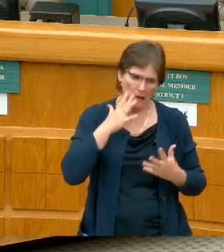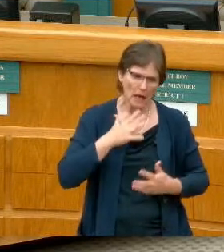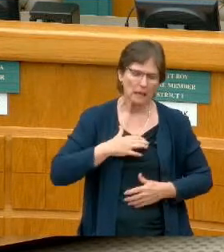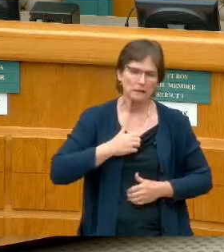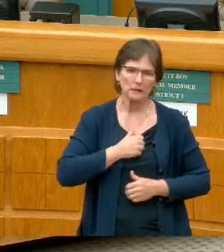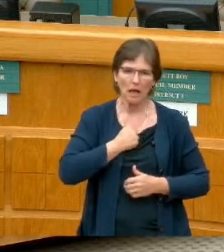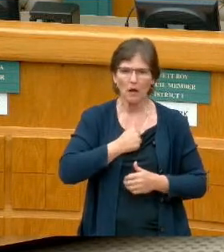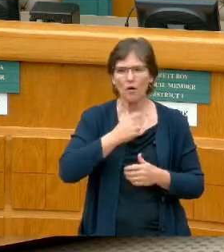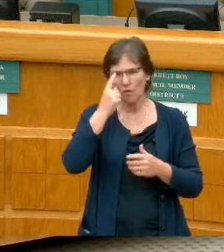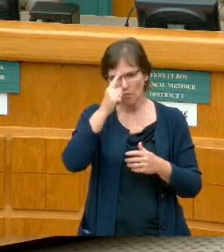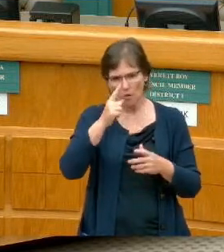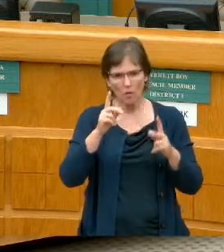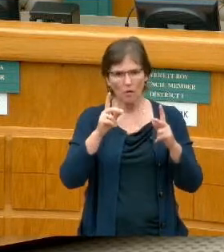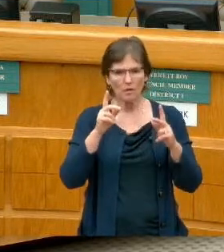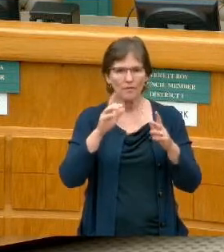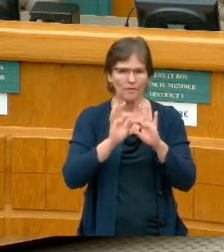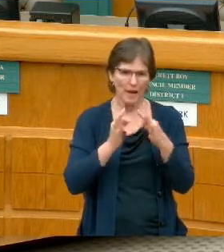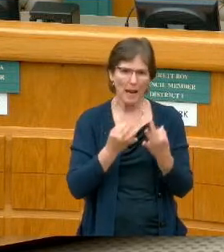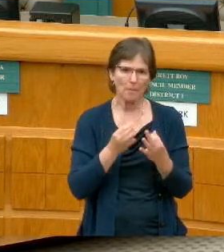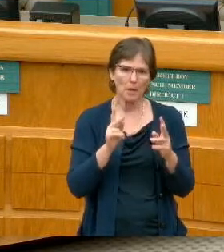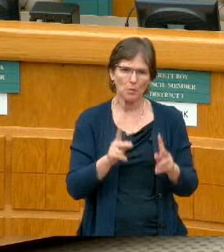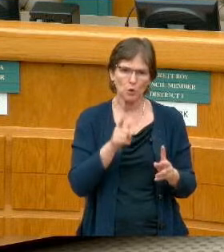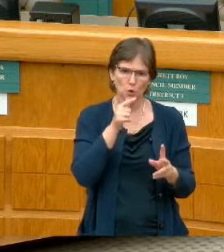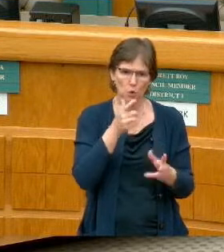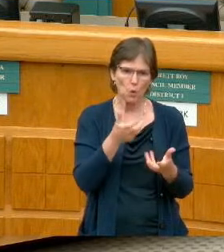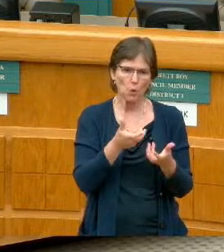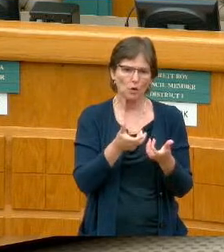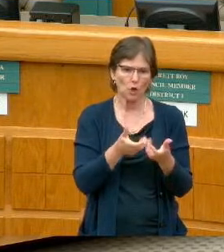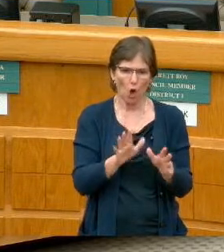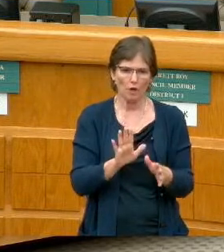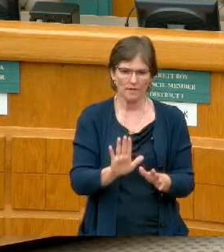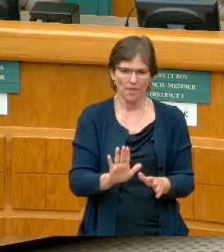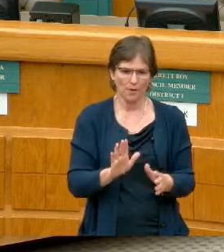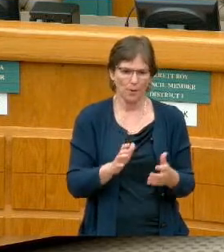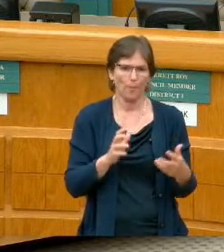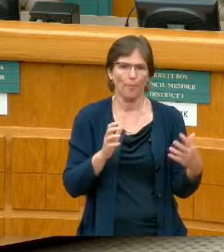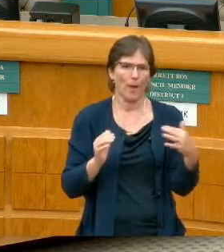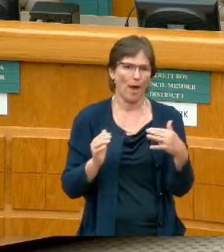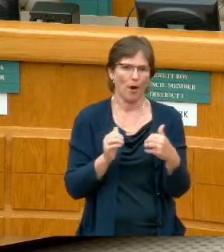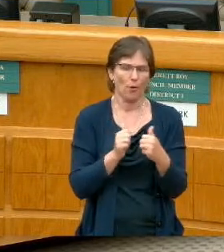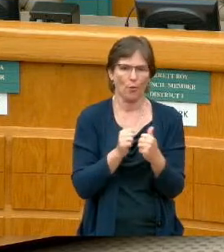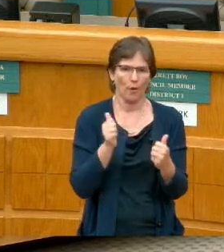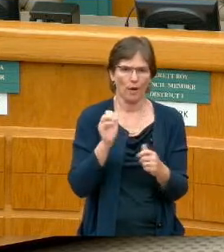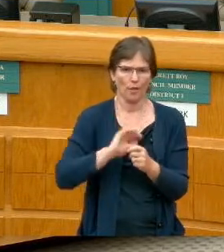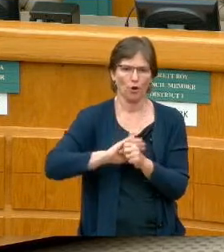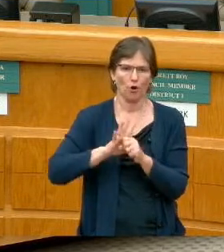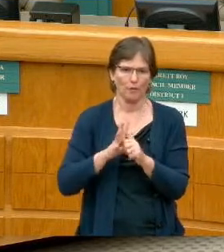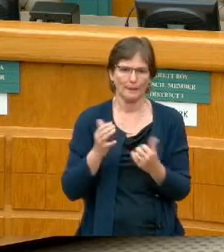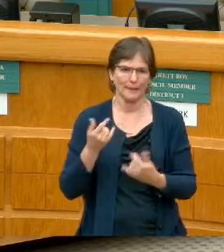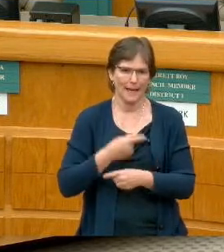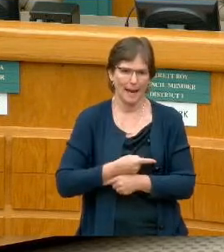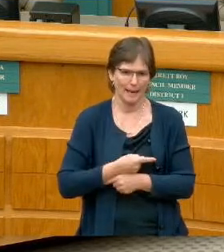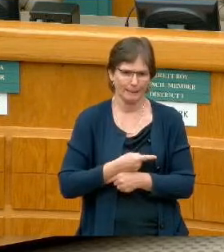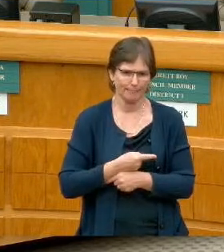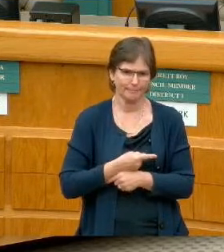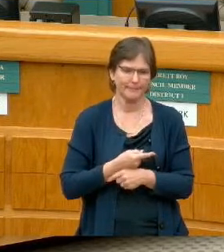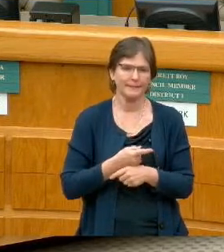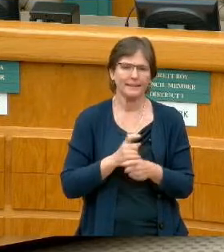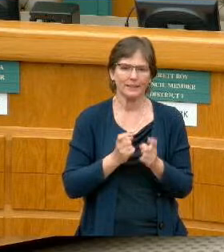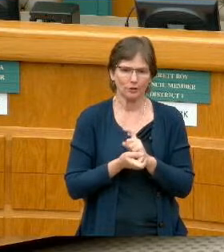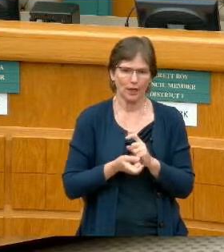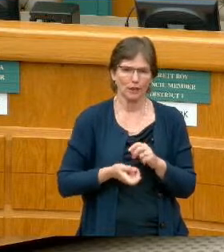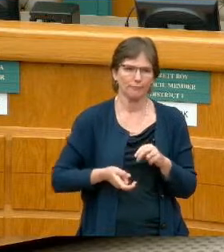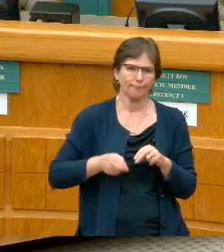their battle to COVID-19 today, and it brings our deaths up to 401 cases today. And then the